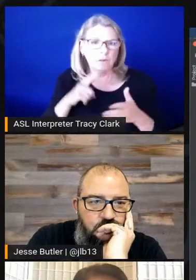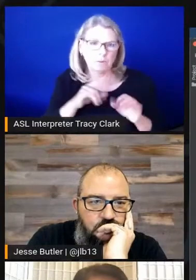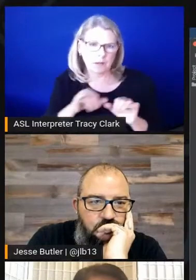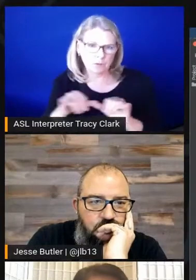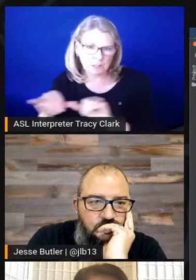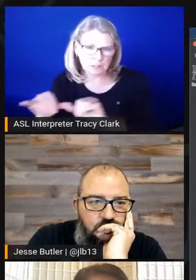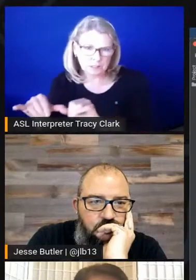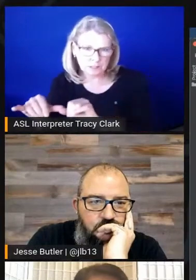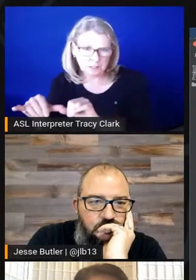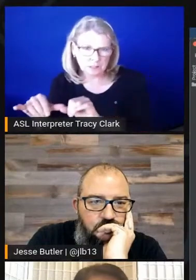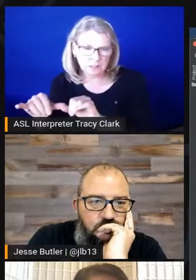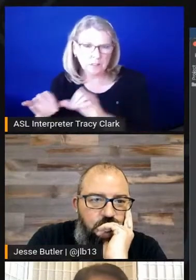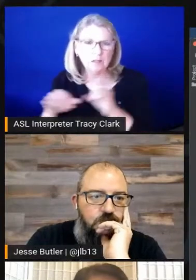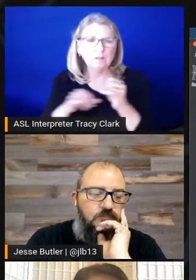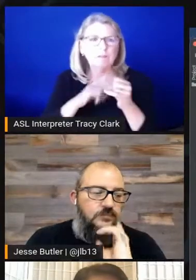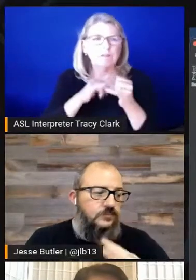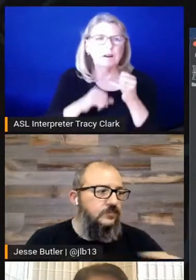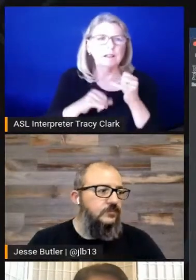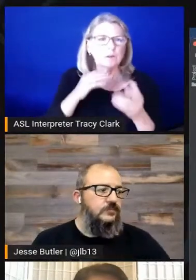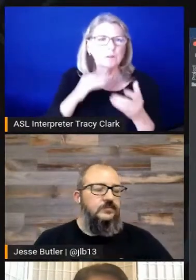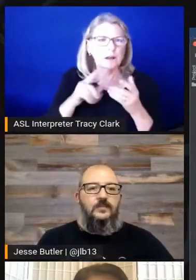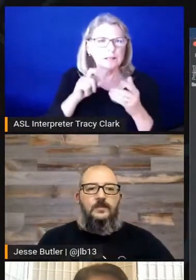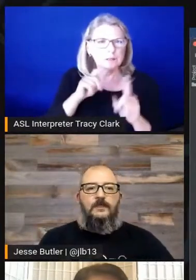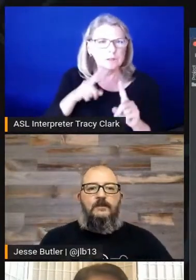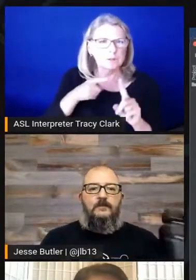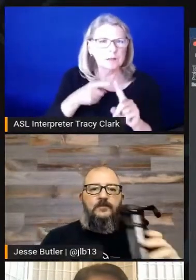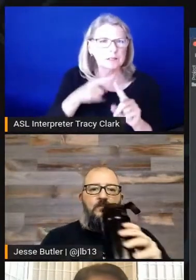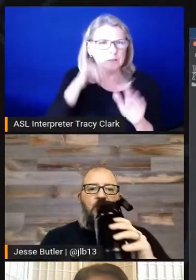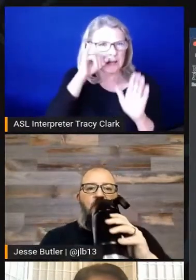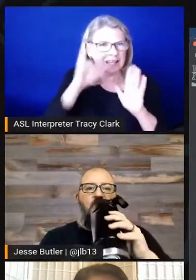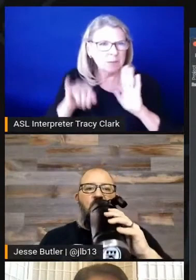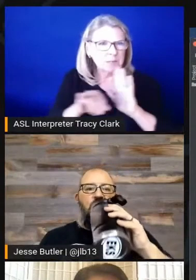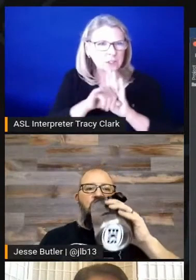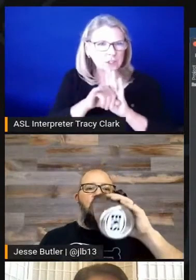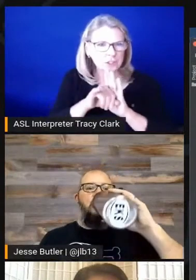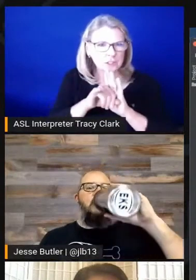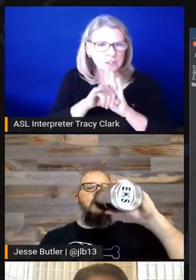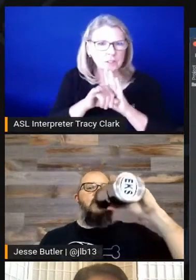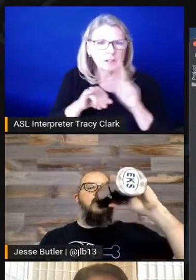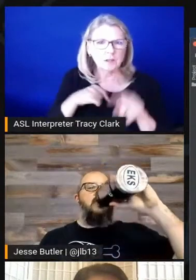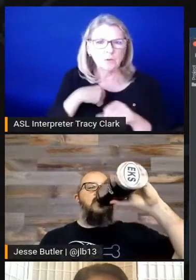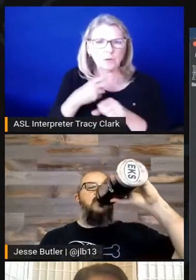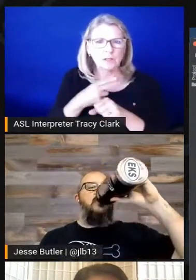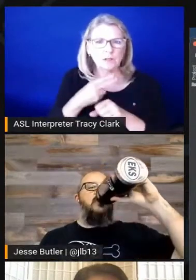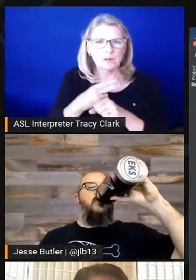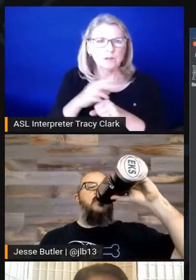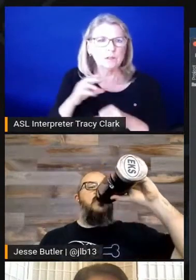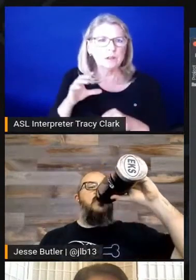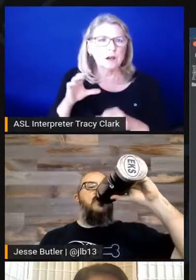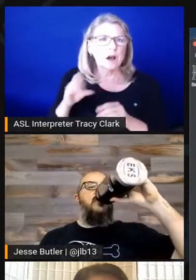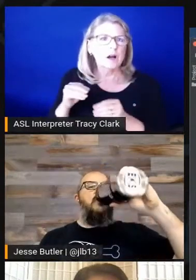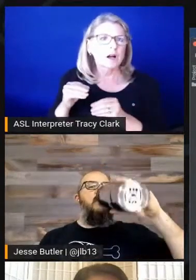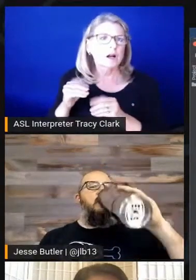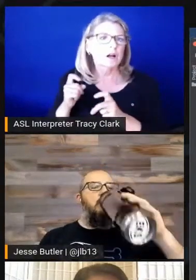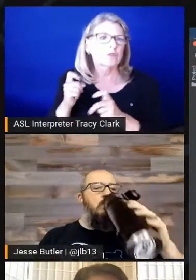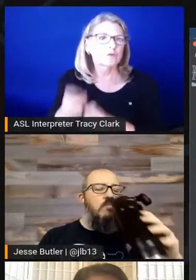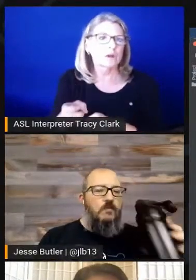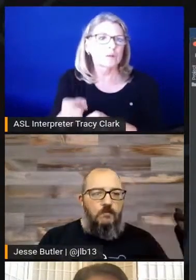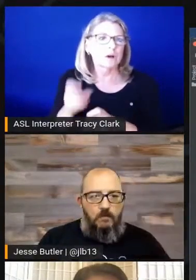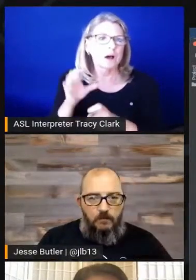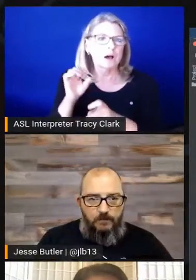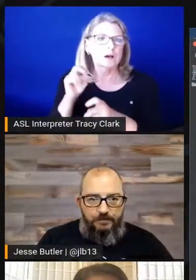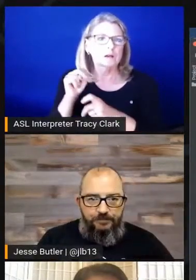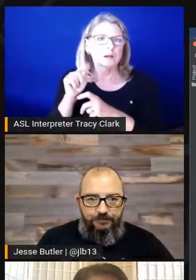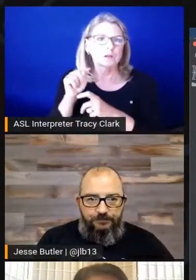Lastly, you might need to specify an image. Here we're using the collector contrib image instead of the collector core image because we are